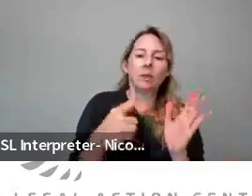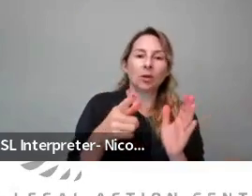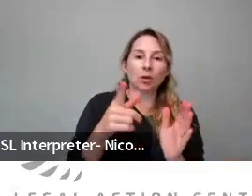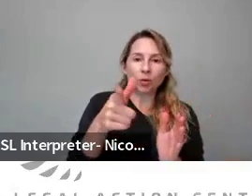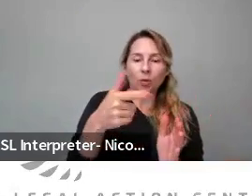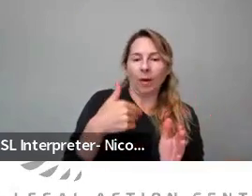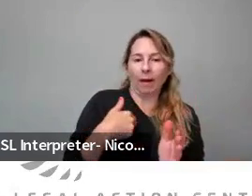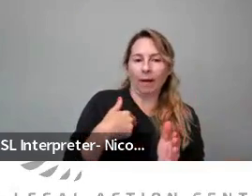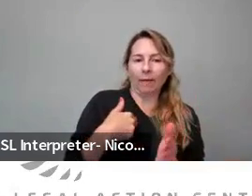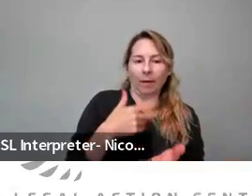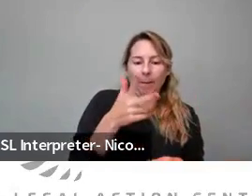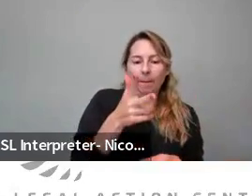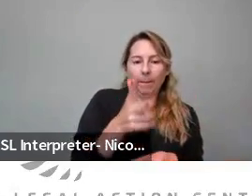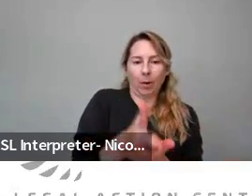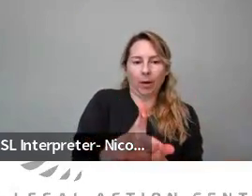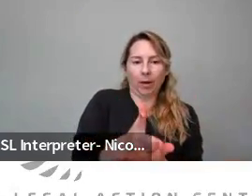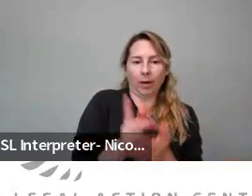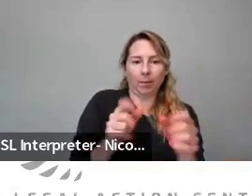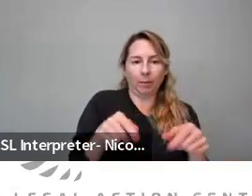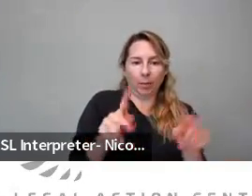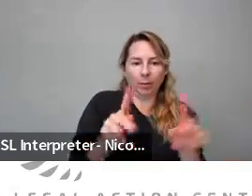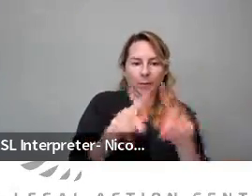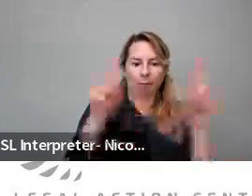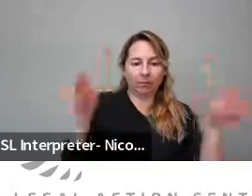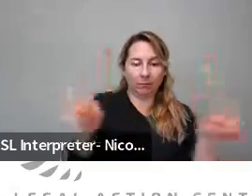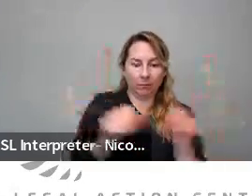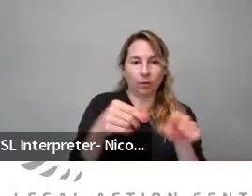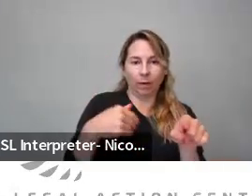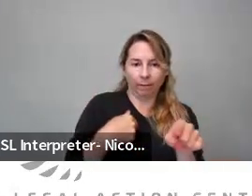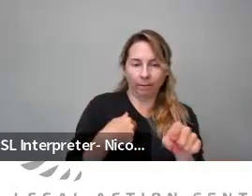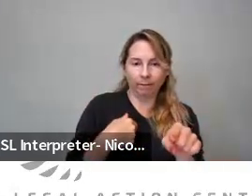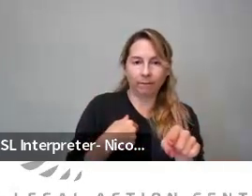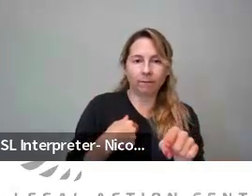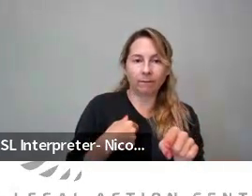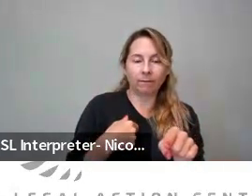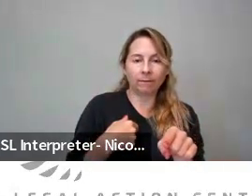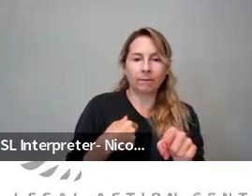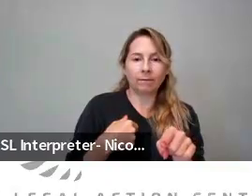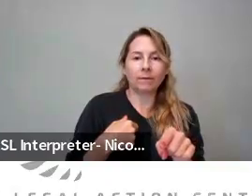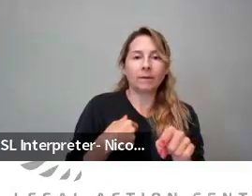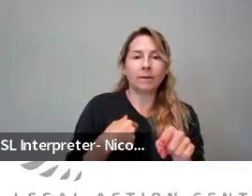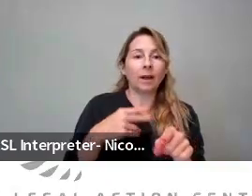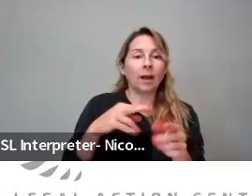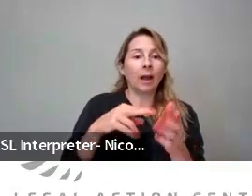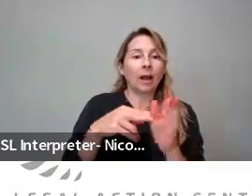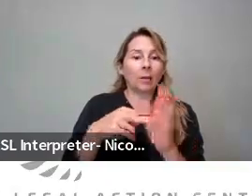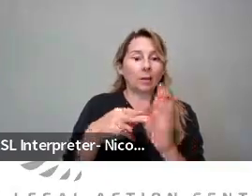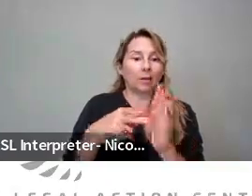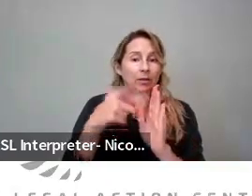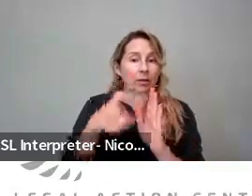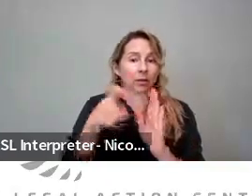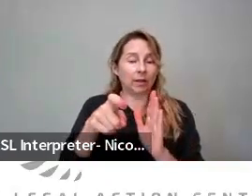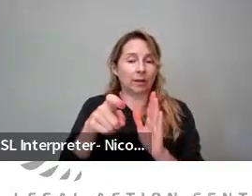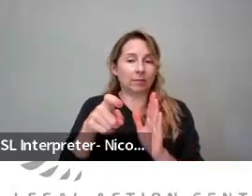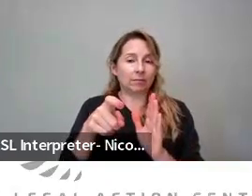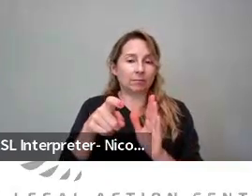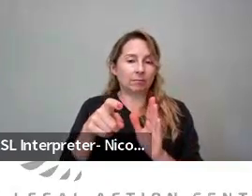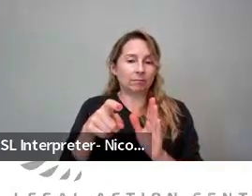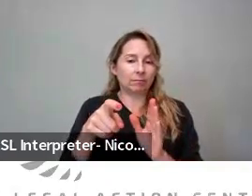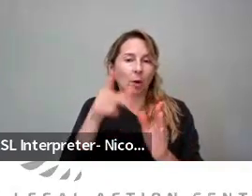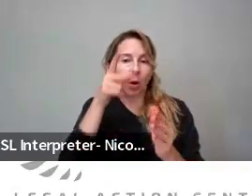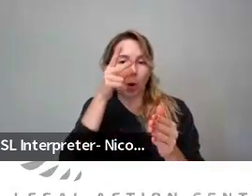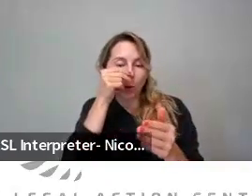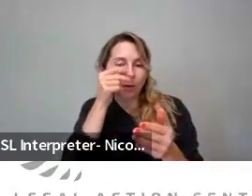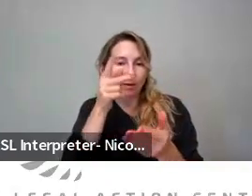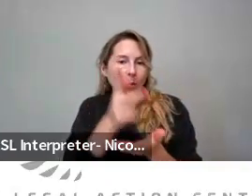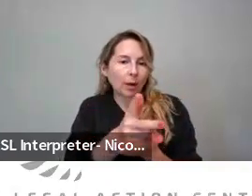permit, for example. So if you're requesting accommodation to be situated in a particular location, a closer